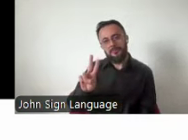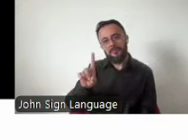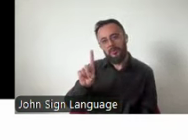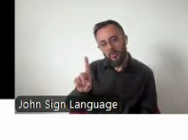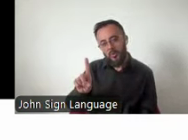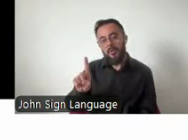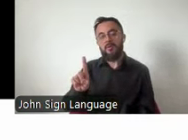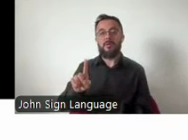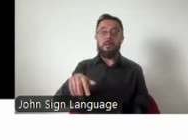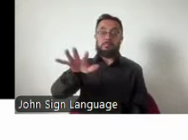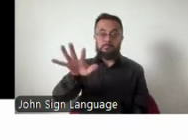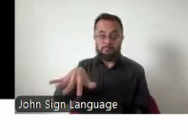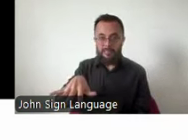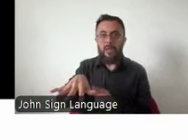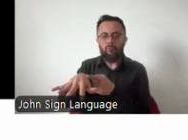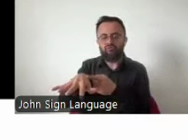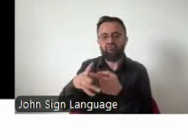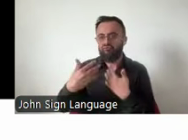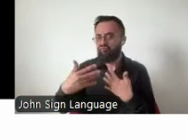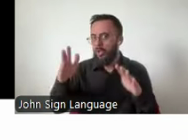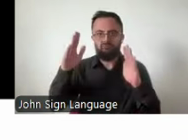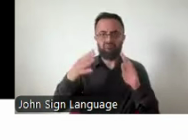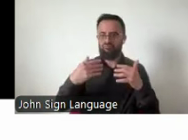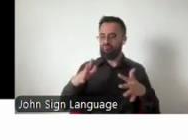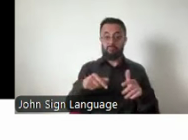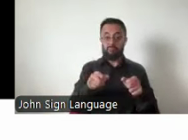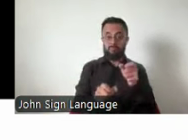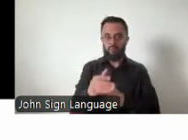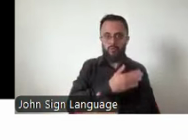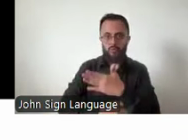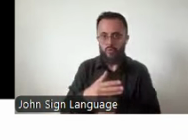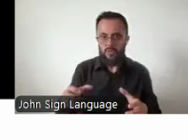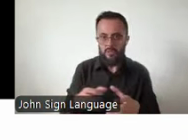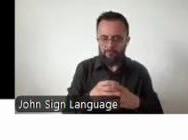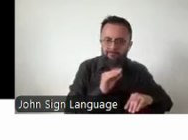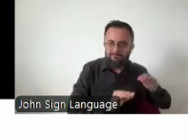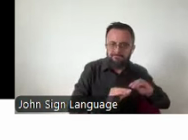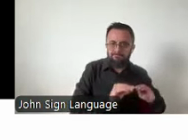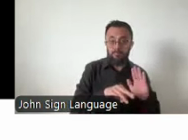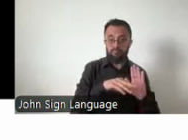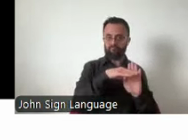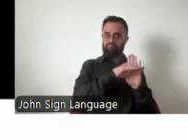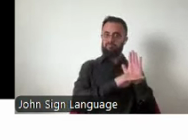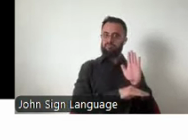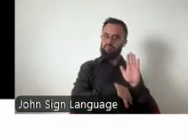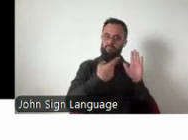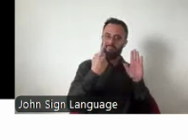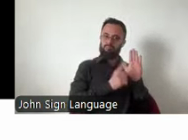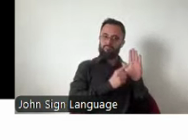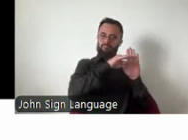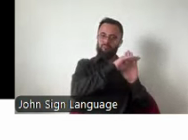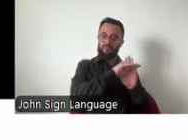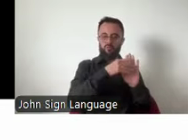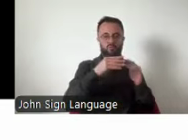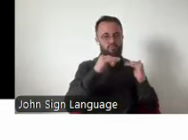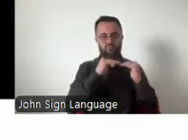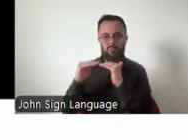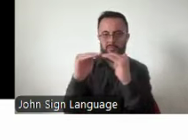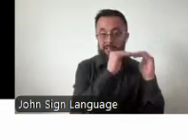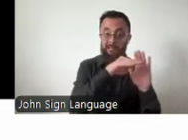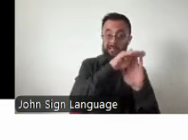And this resolution was very much a game changer for us because it really puts the focus on this group